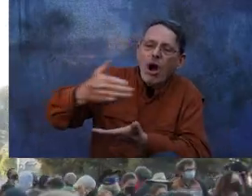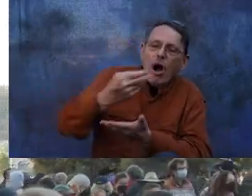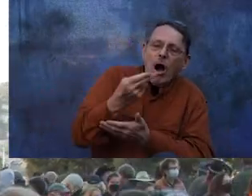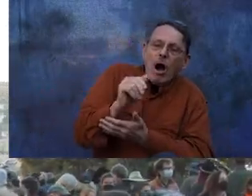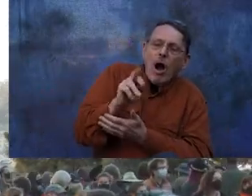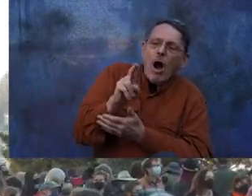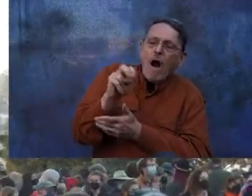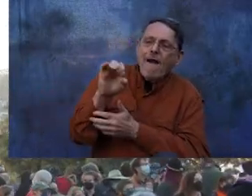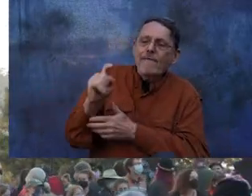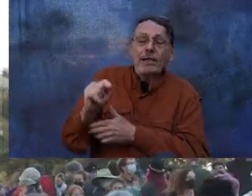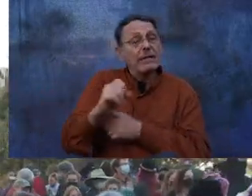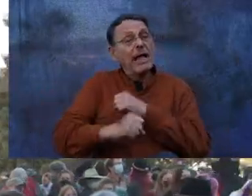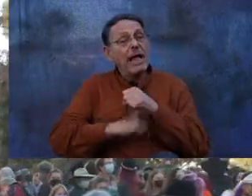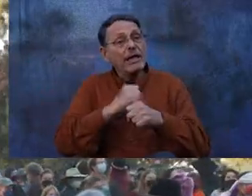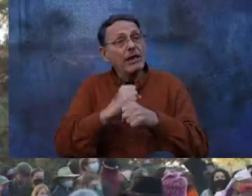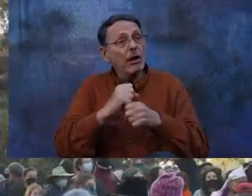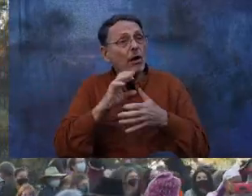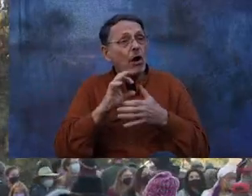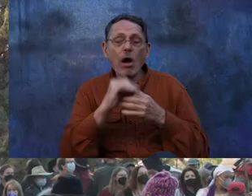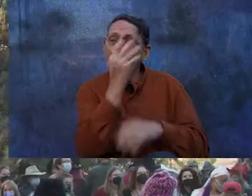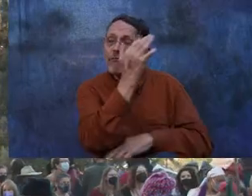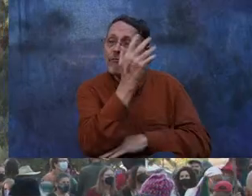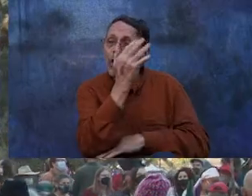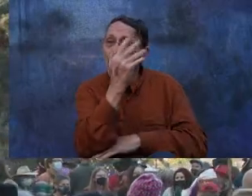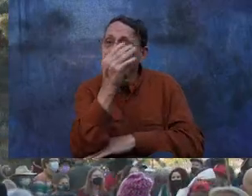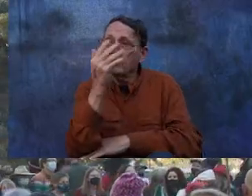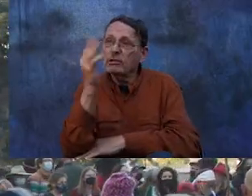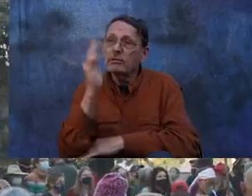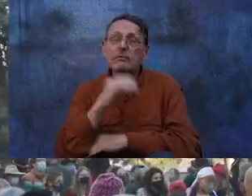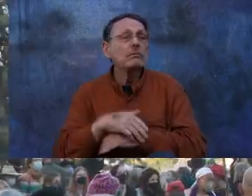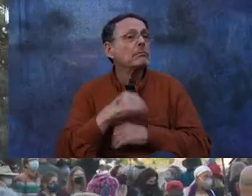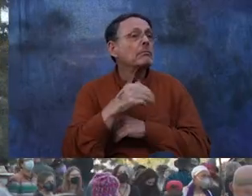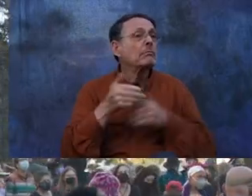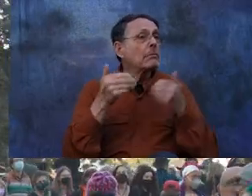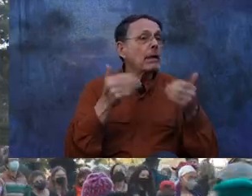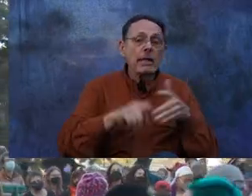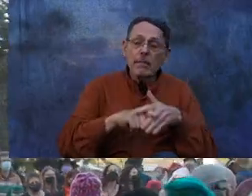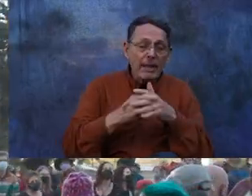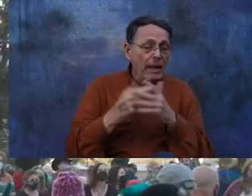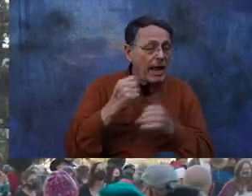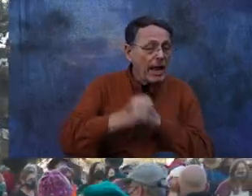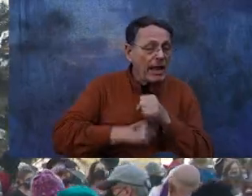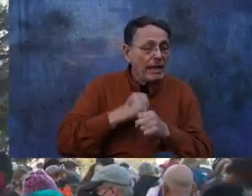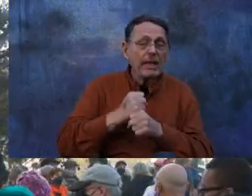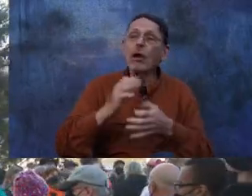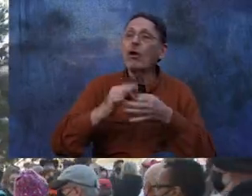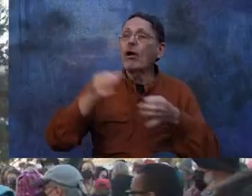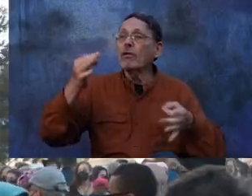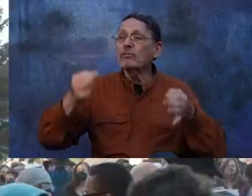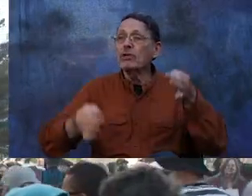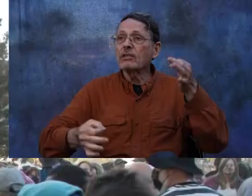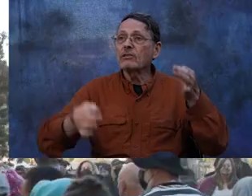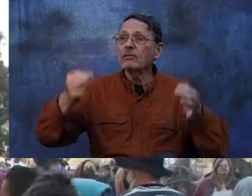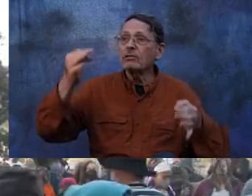begin now. A year of forest, let it begin now. A year of justice, let